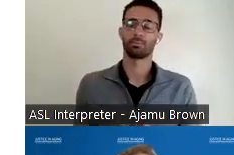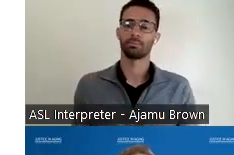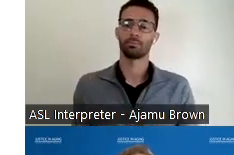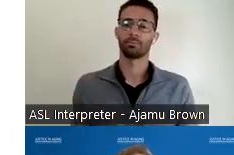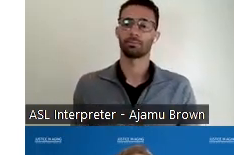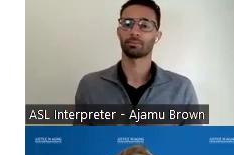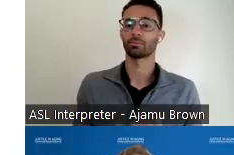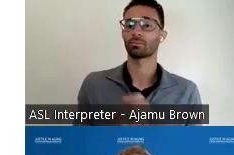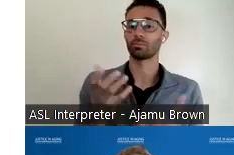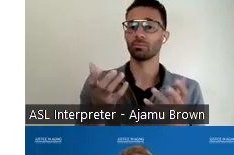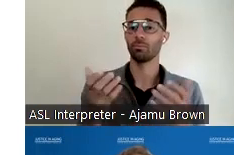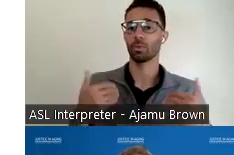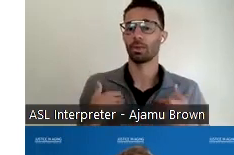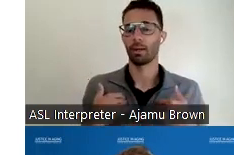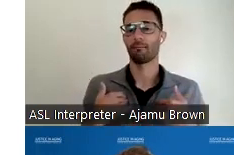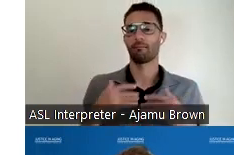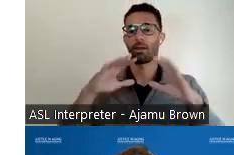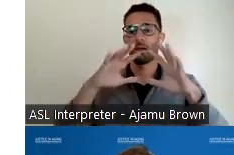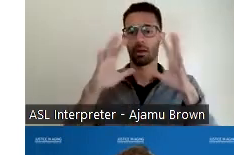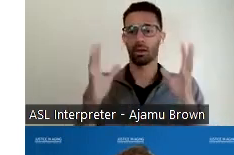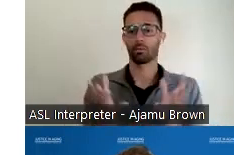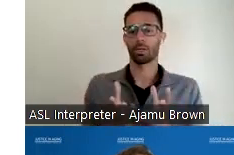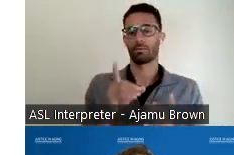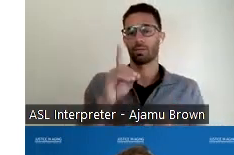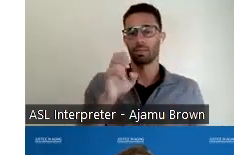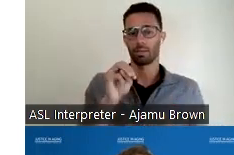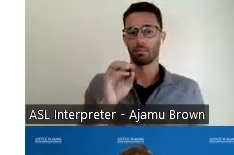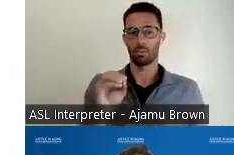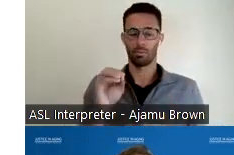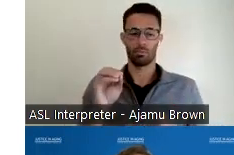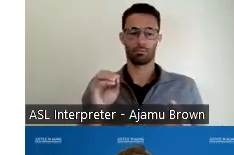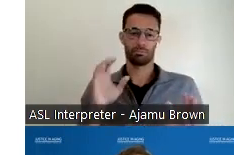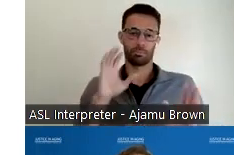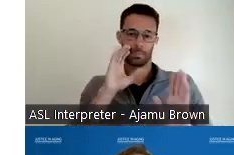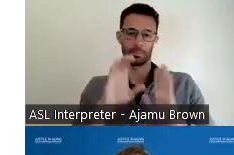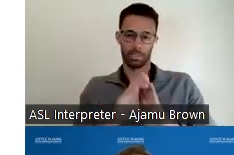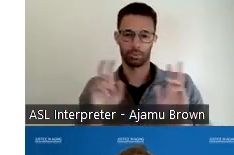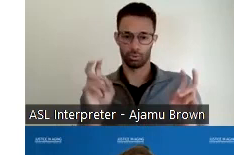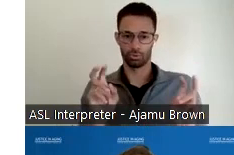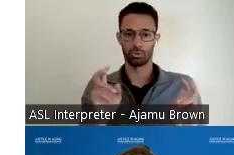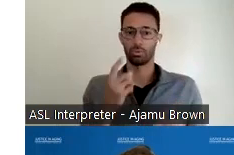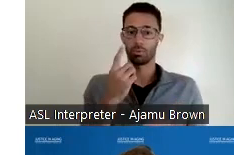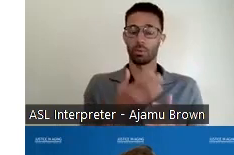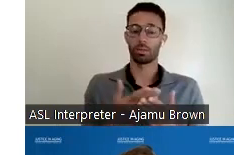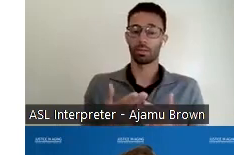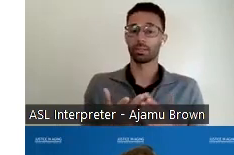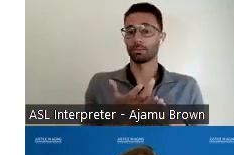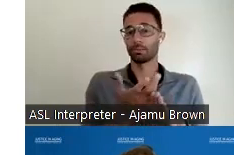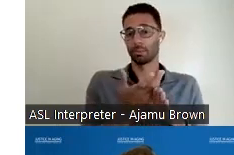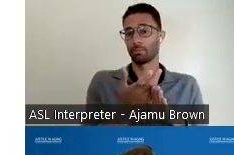We want to have a comprehensive demographic picture. So one of the things that's been missing from a lot of